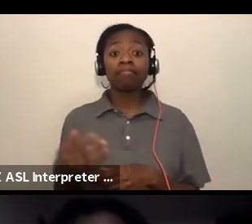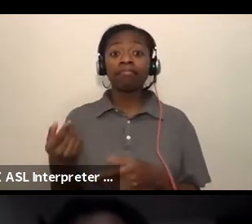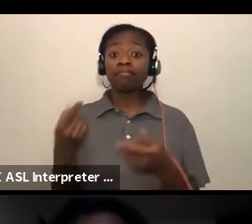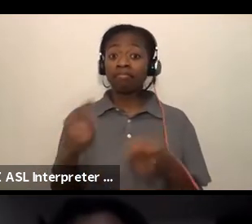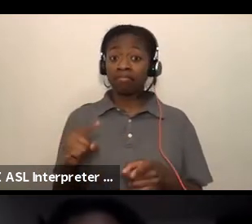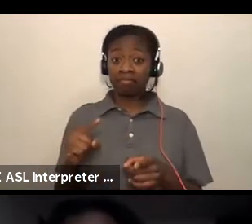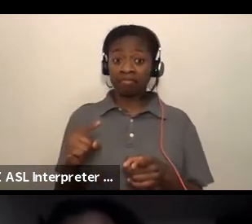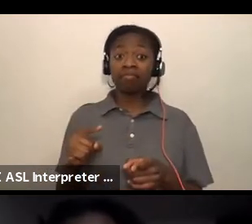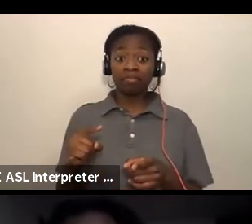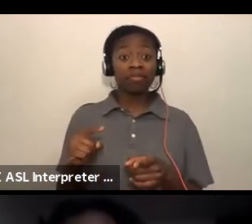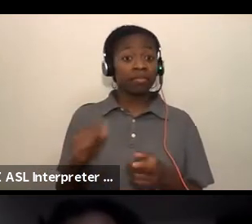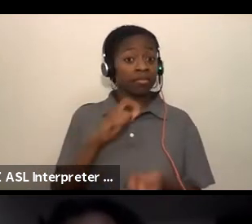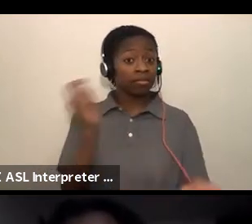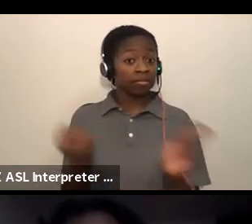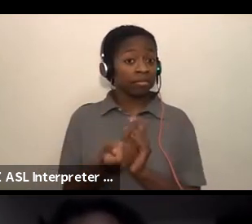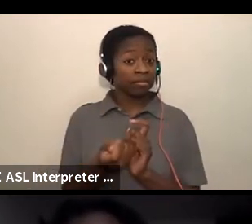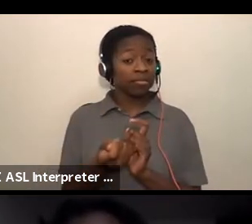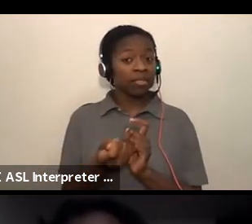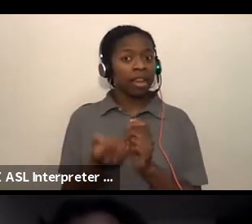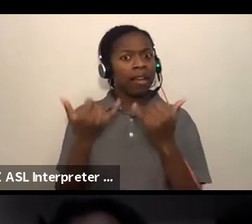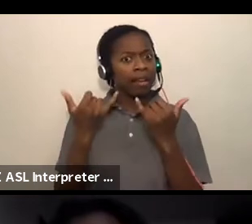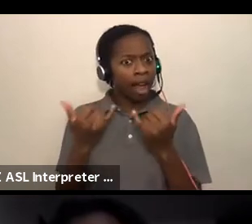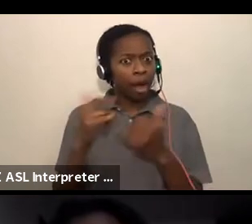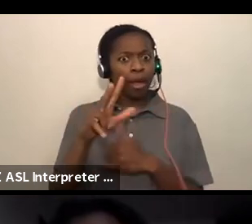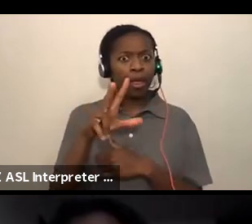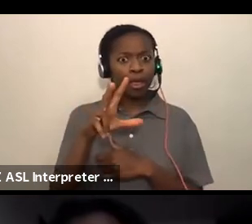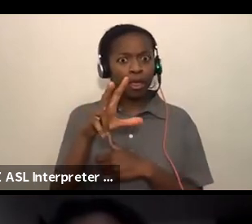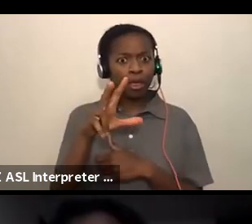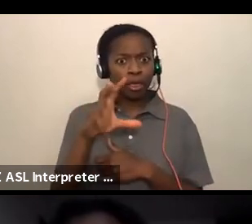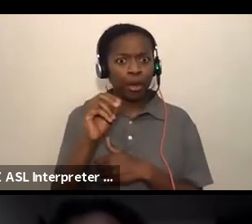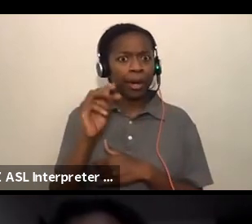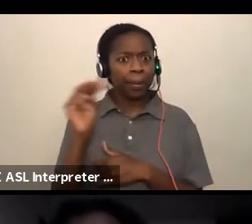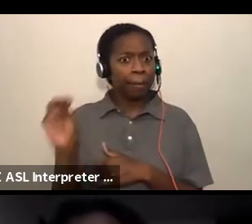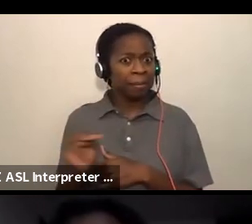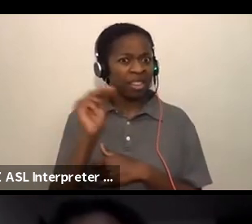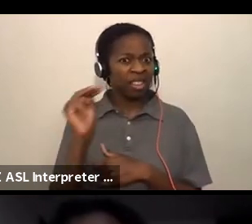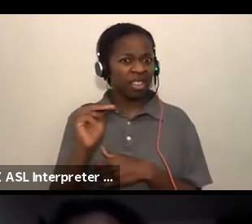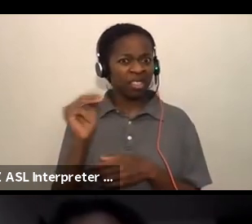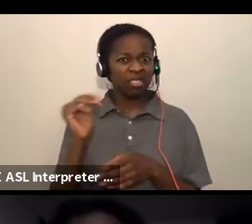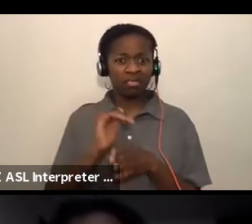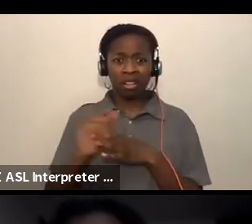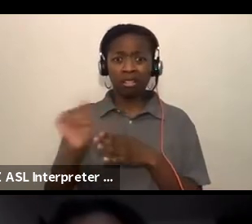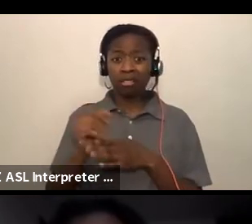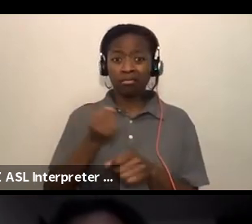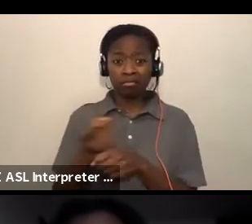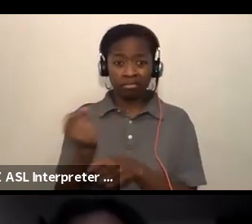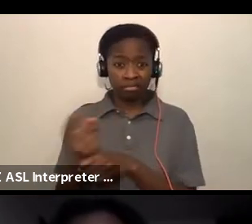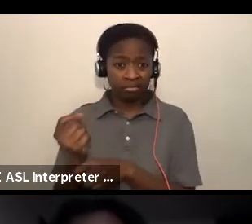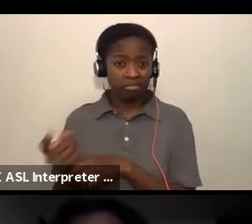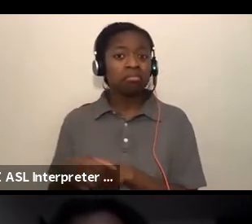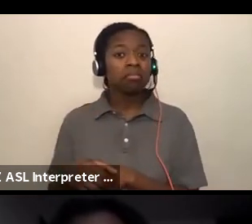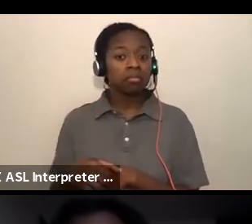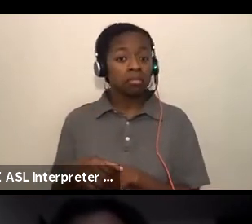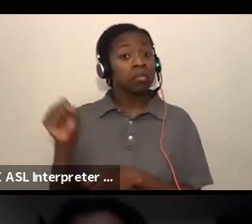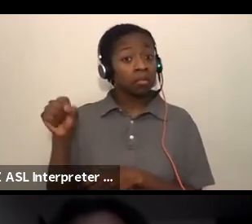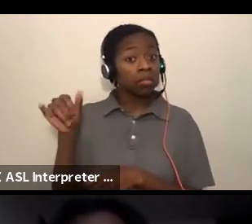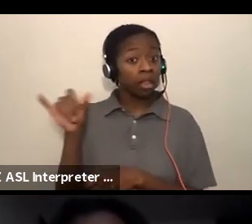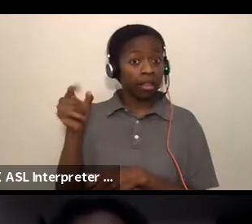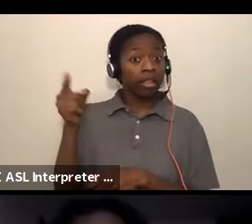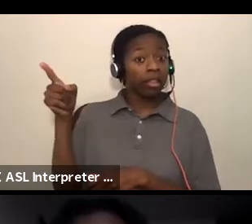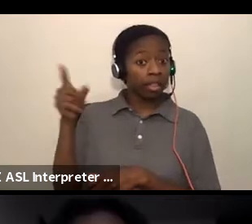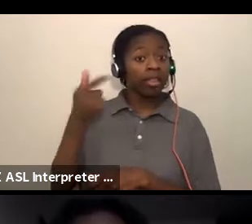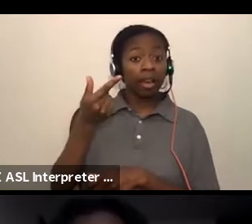legacy amendment, there's like $30 million each year or something like that. Mm-hmm. I mean, yeah, the people like the Guthrie, which I